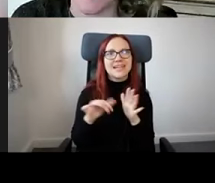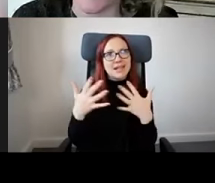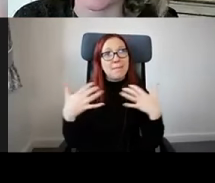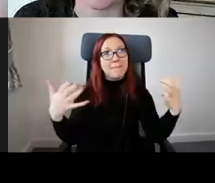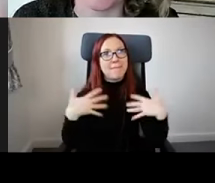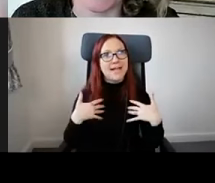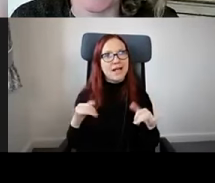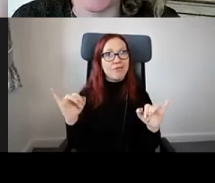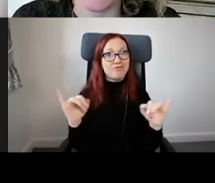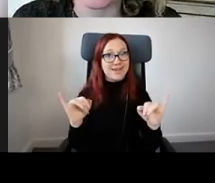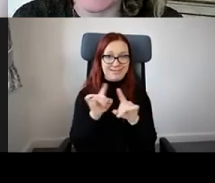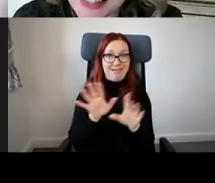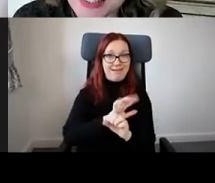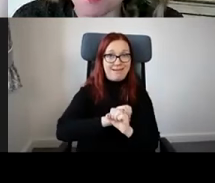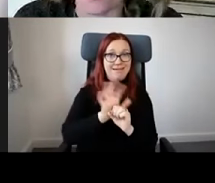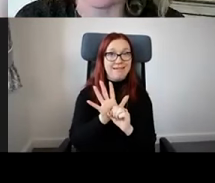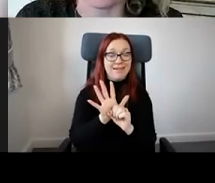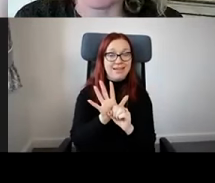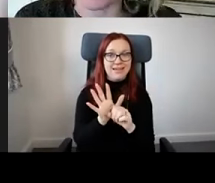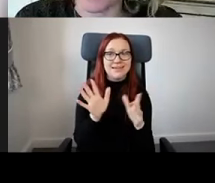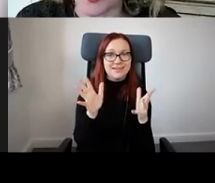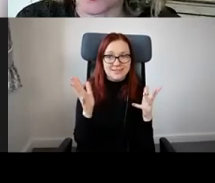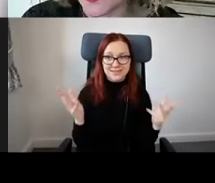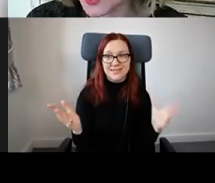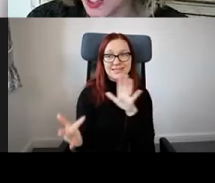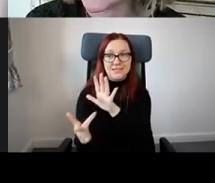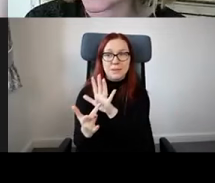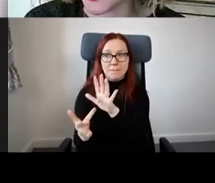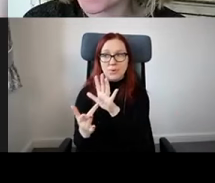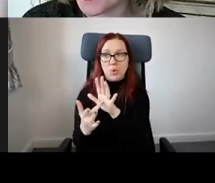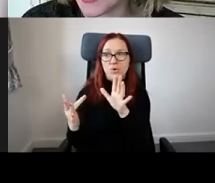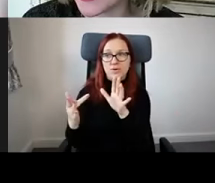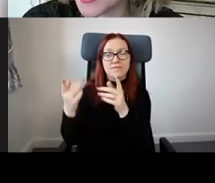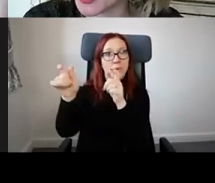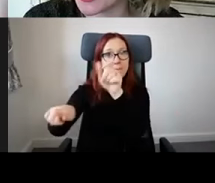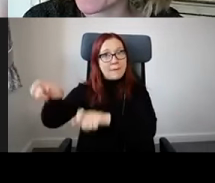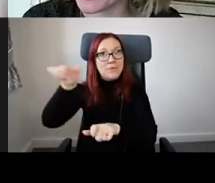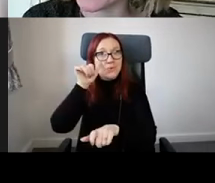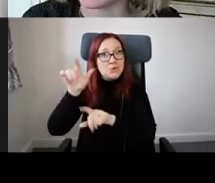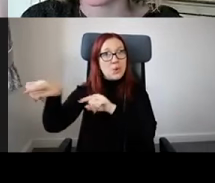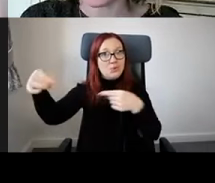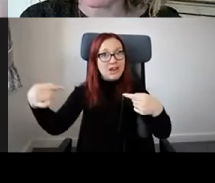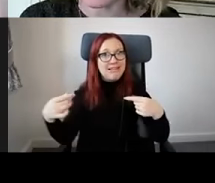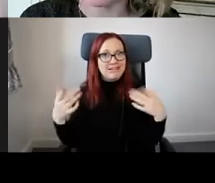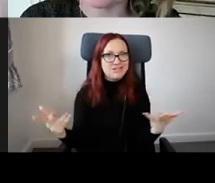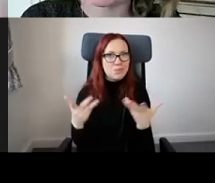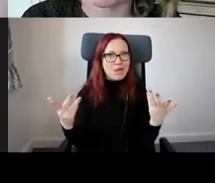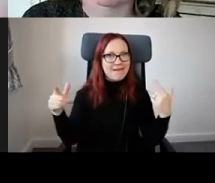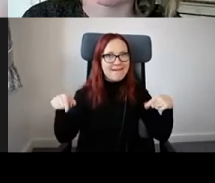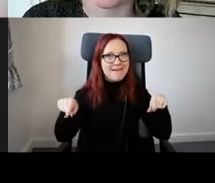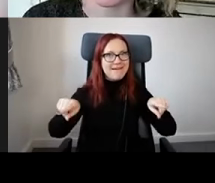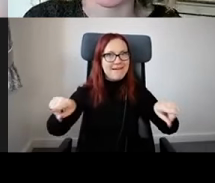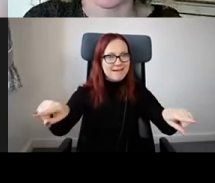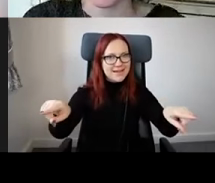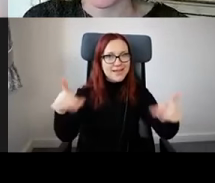this, it is important for people to know where the challenges lie at the same time, and for people to